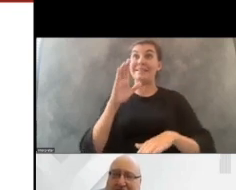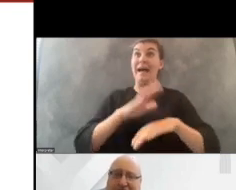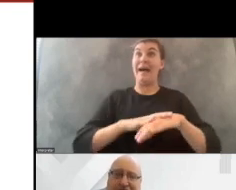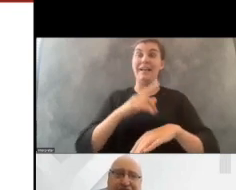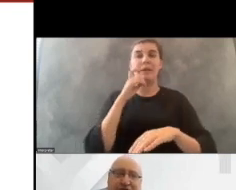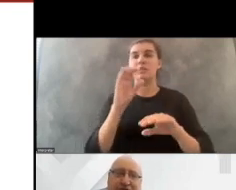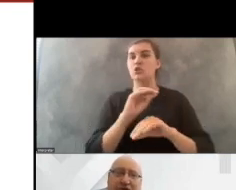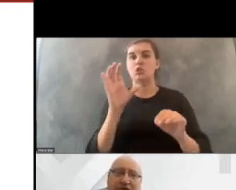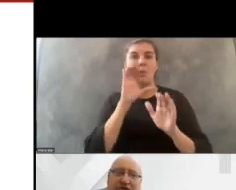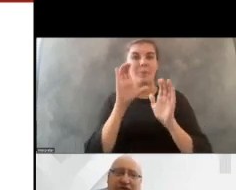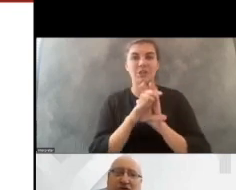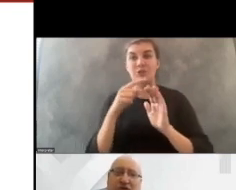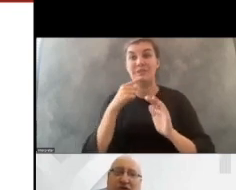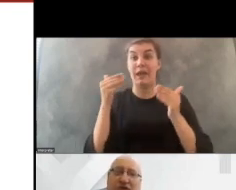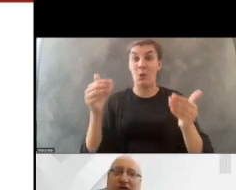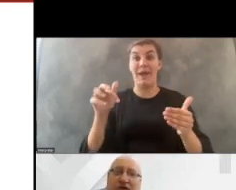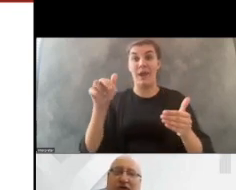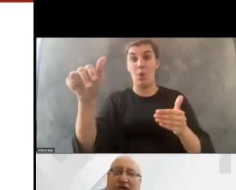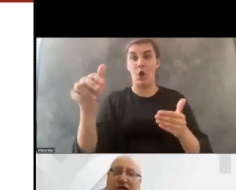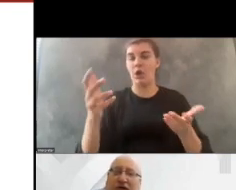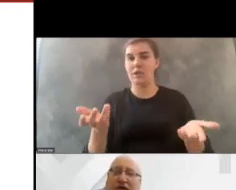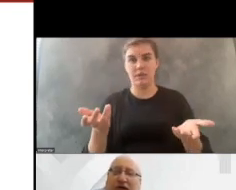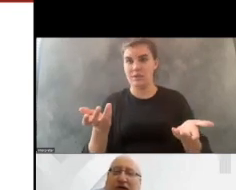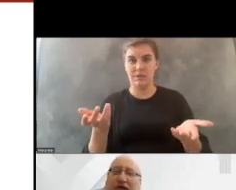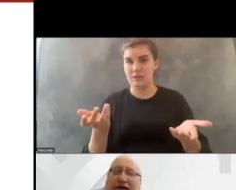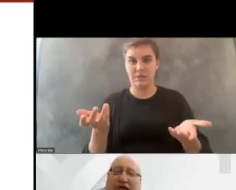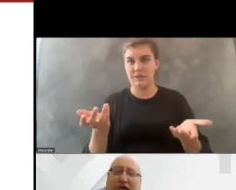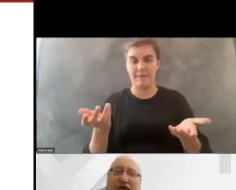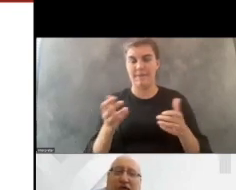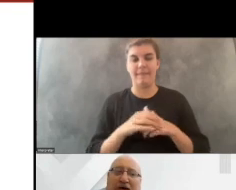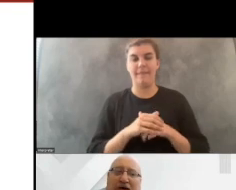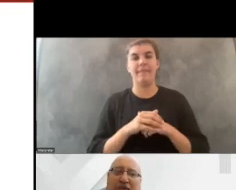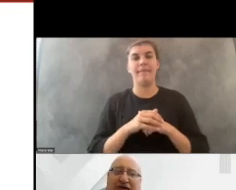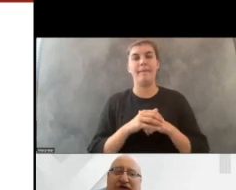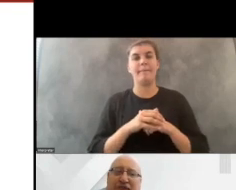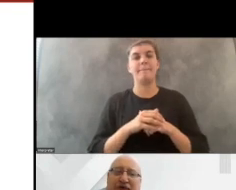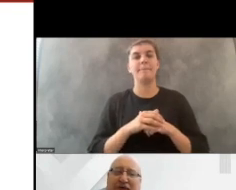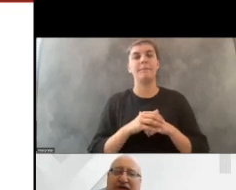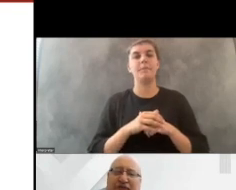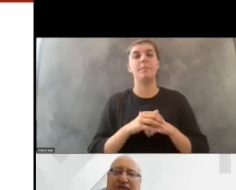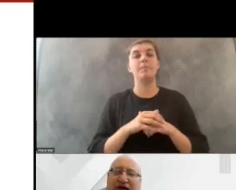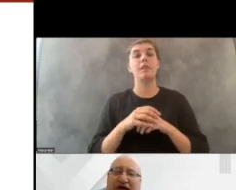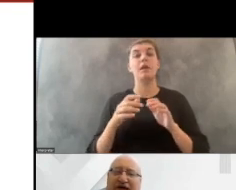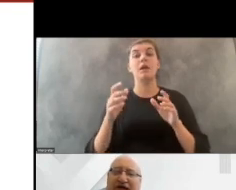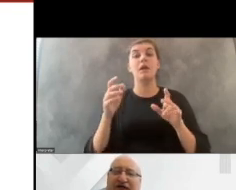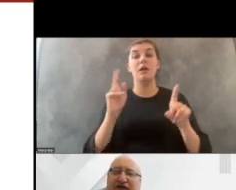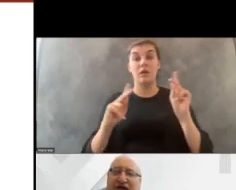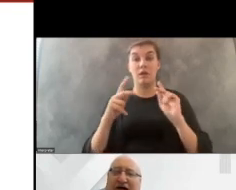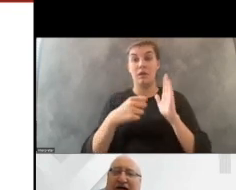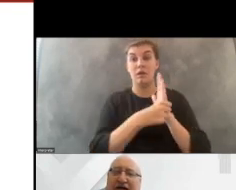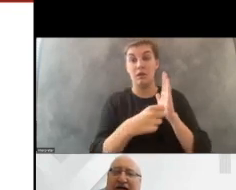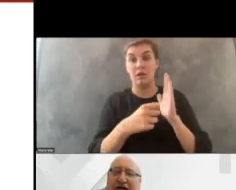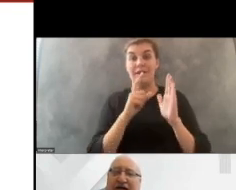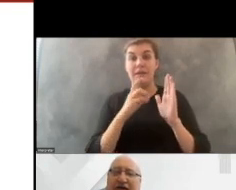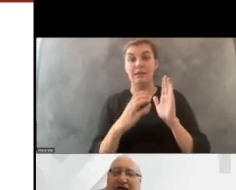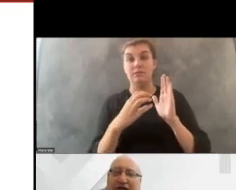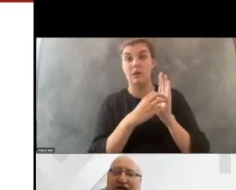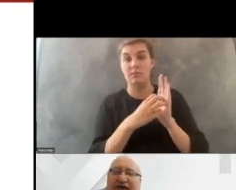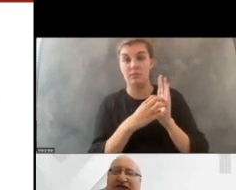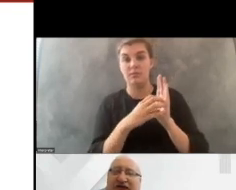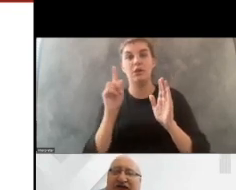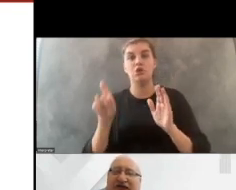crossing treatments. They include the traffic control signal with pedestrian signal head, a pedestrian hybrid beacon, a